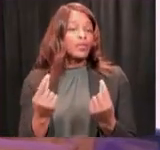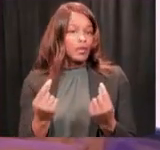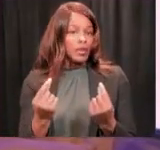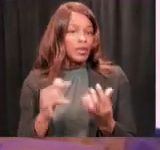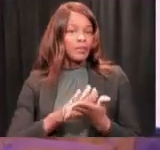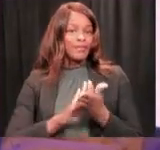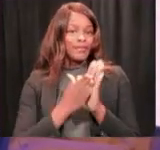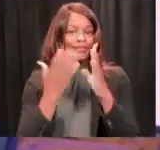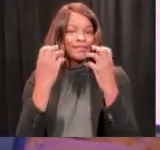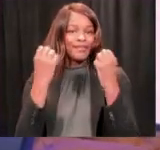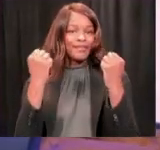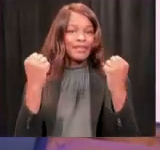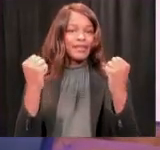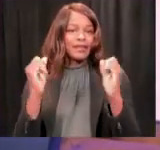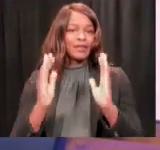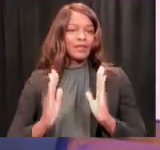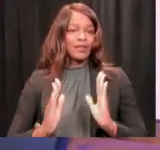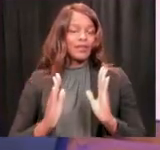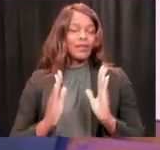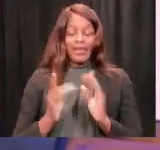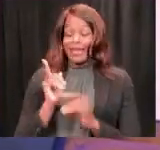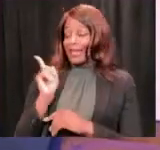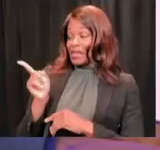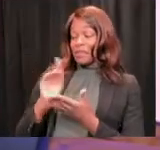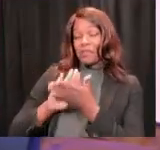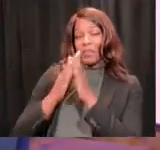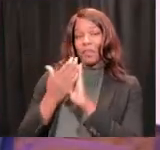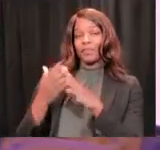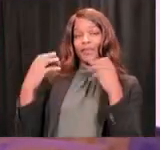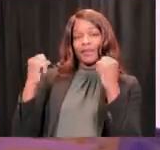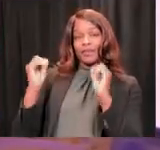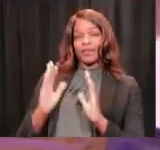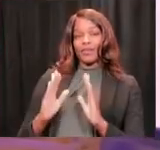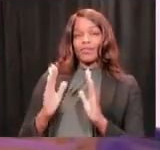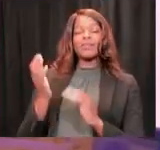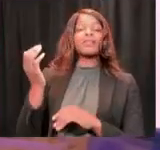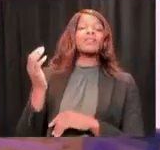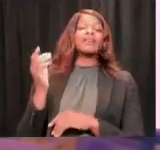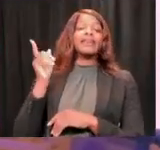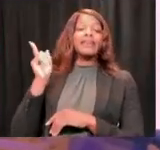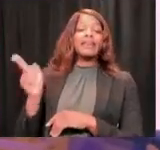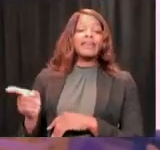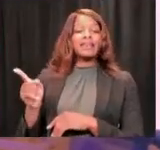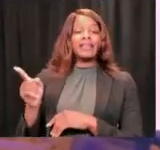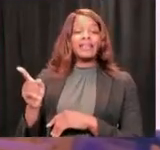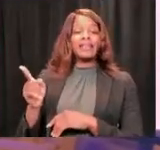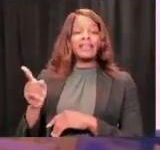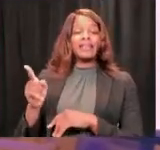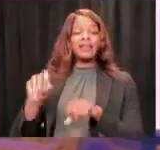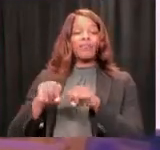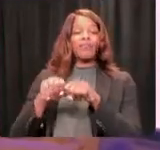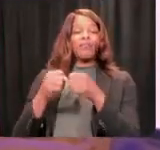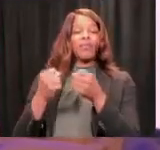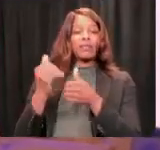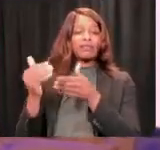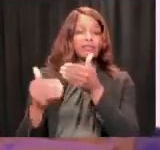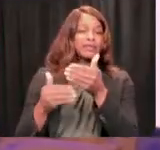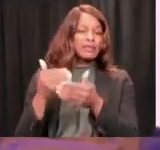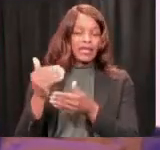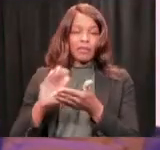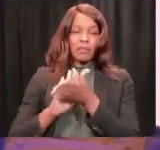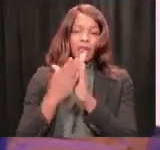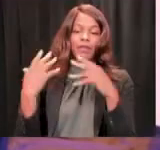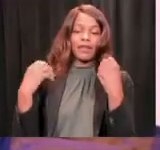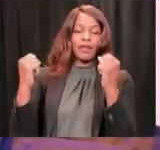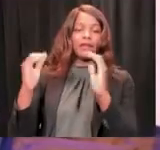healer. That's what Joseph becomes. Joseph breaks the cycle that existed in his own family and becomes a healer for